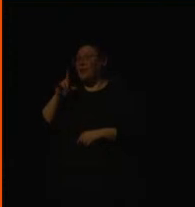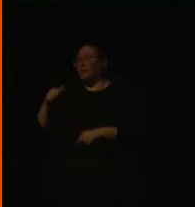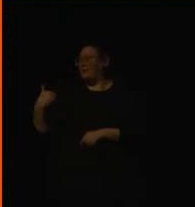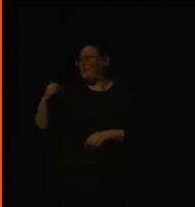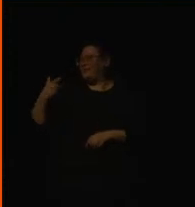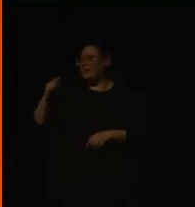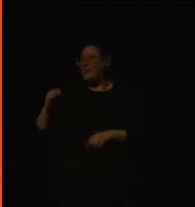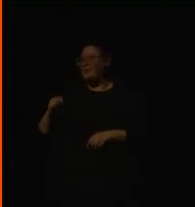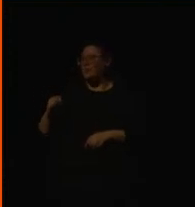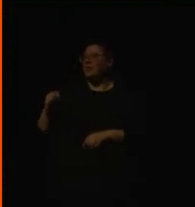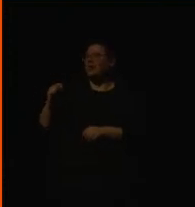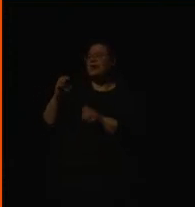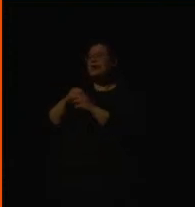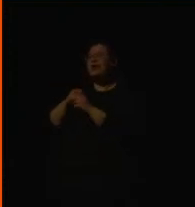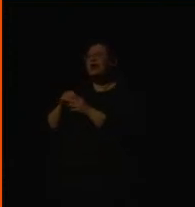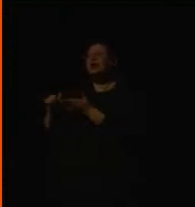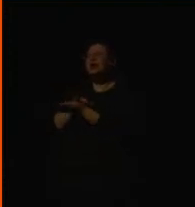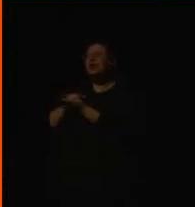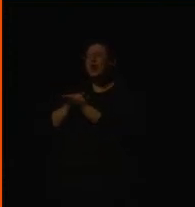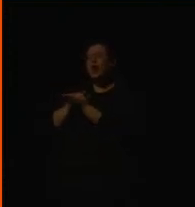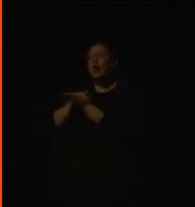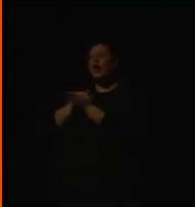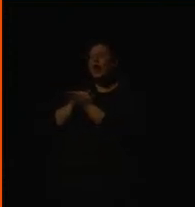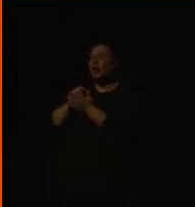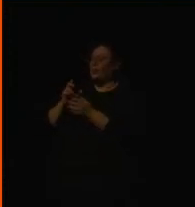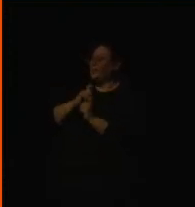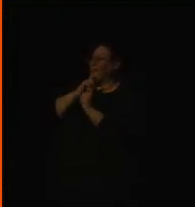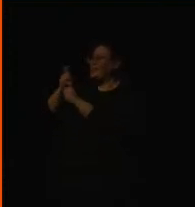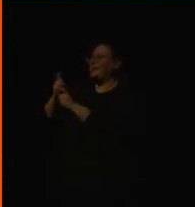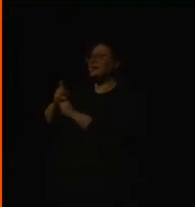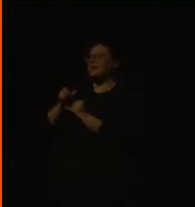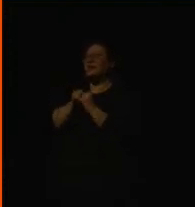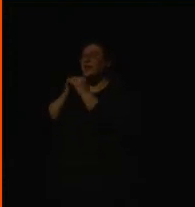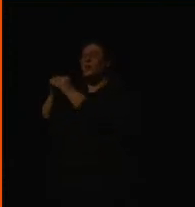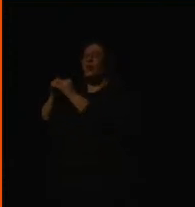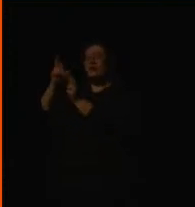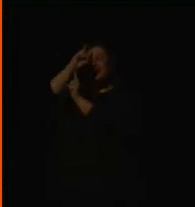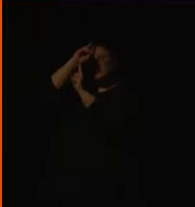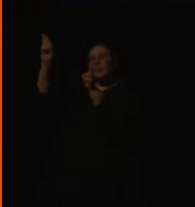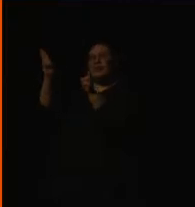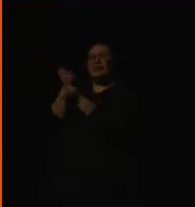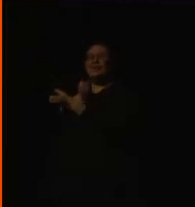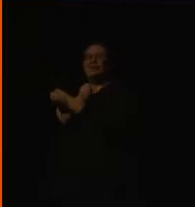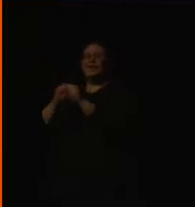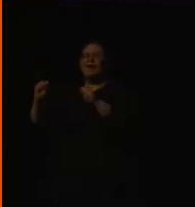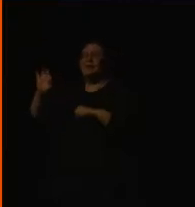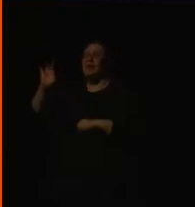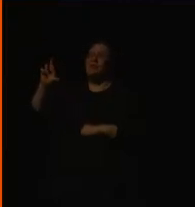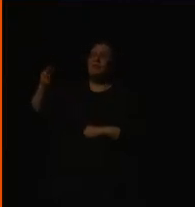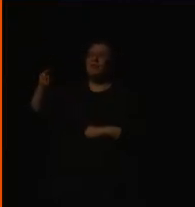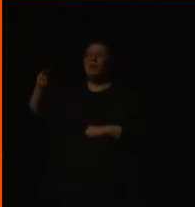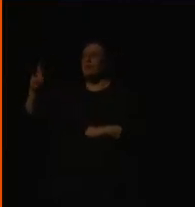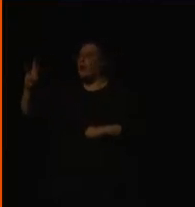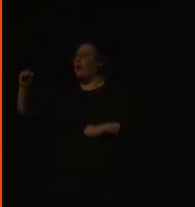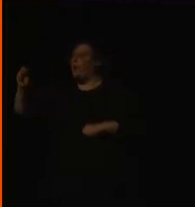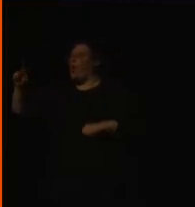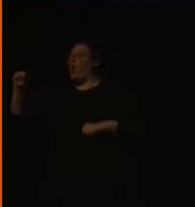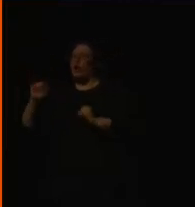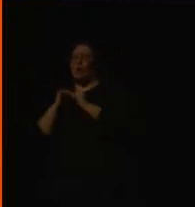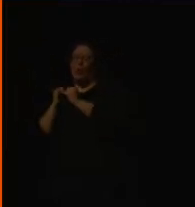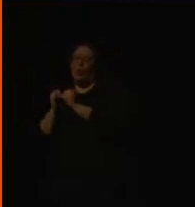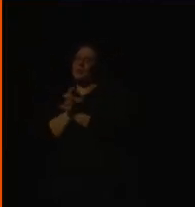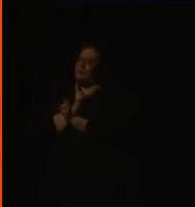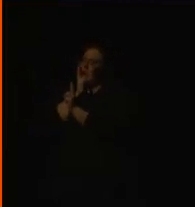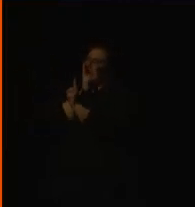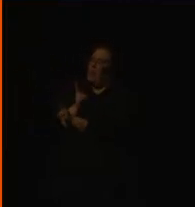Freedoms Awards in New York, where he was fittingly awarded the Distinguished Freedom from Want Award. It was my privilege